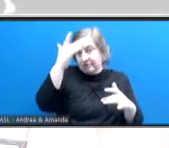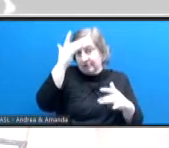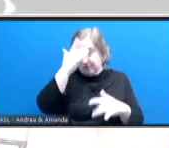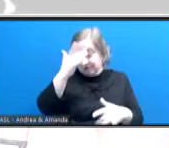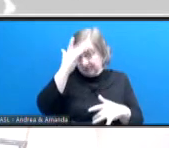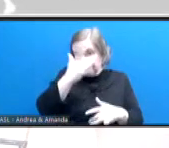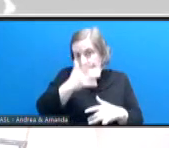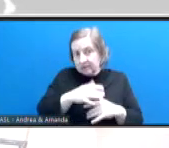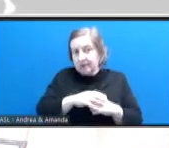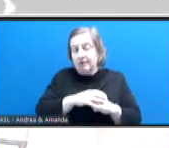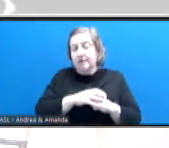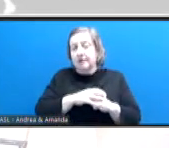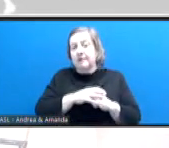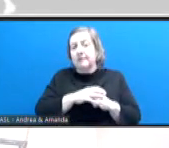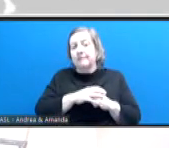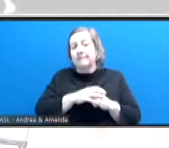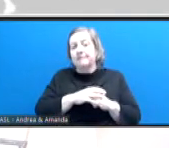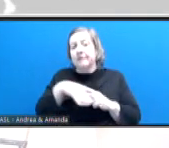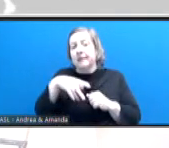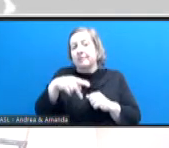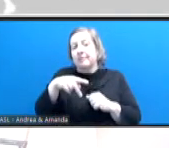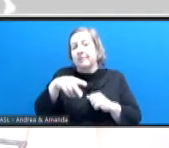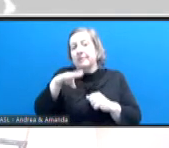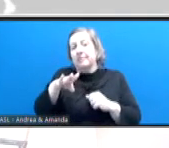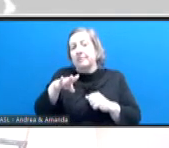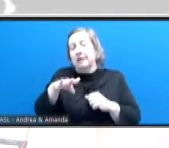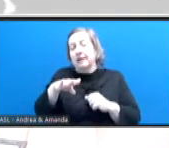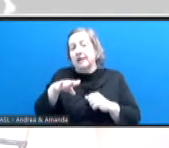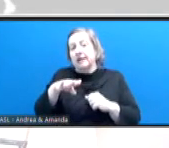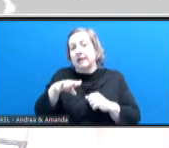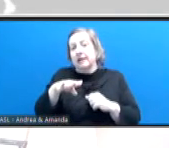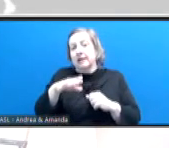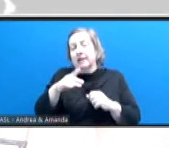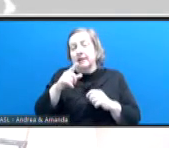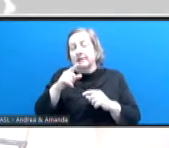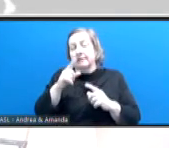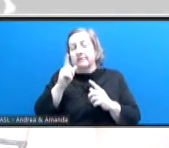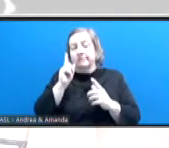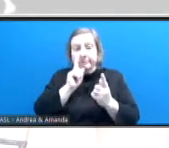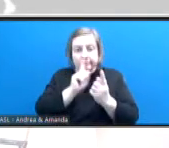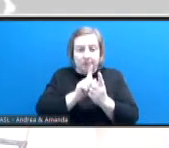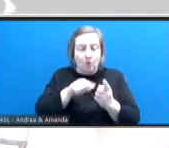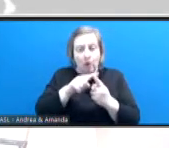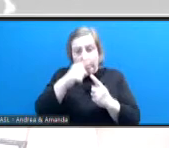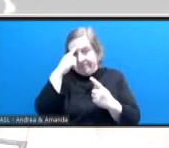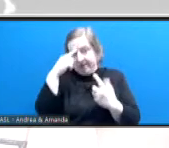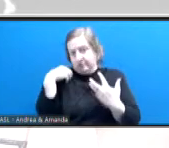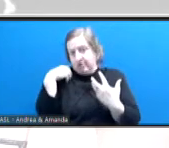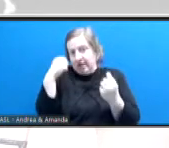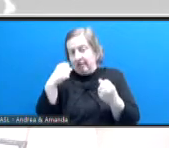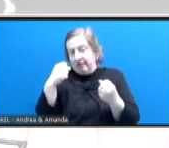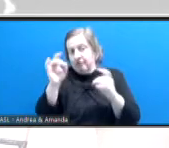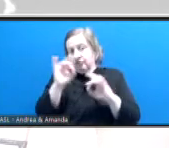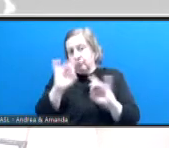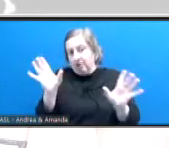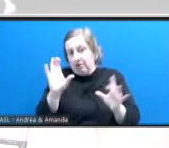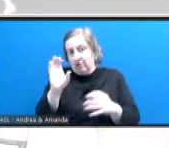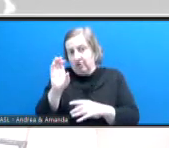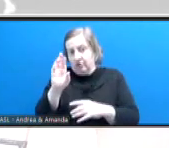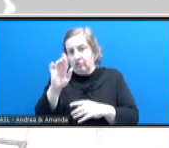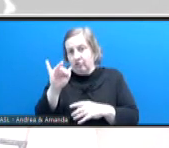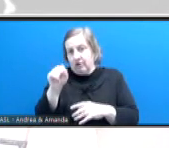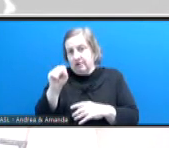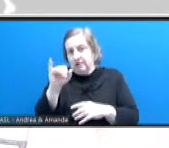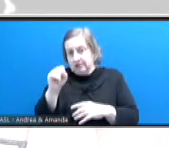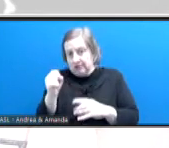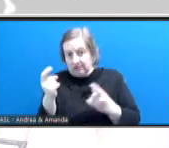illness, where PPB interactions occurs, where there's going to be a mental health crisis. And so that's to